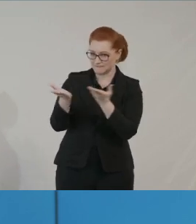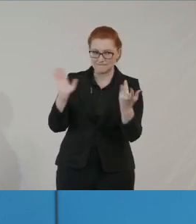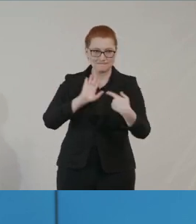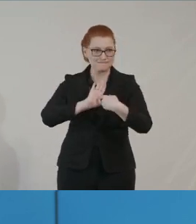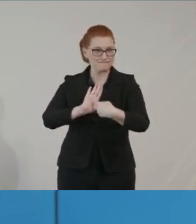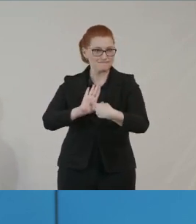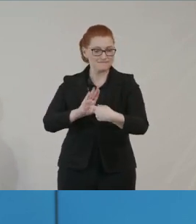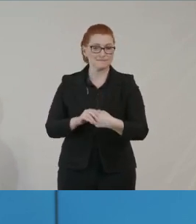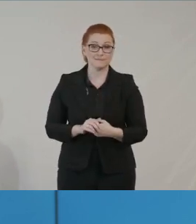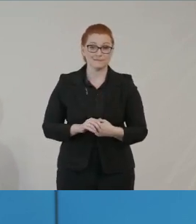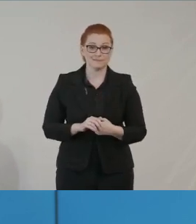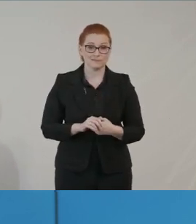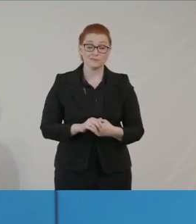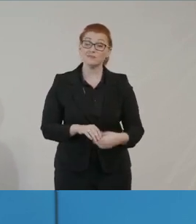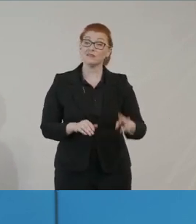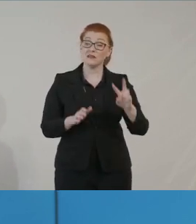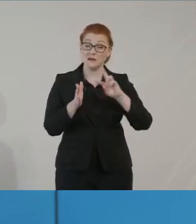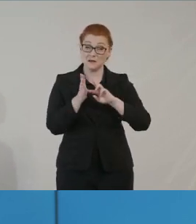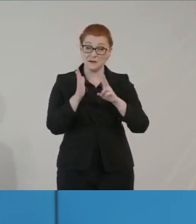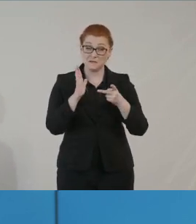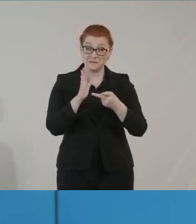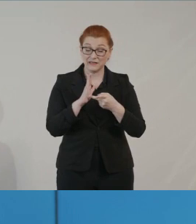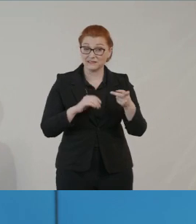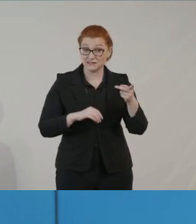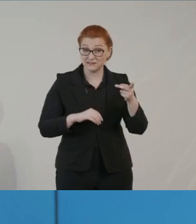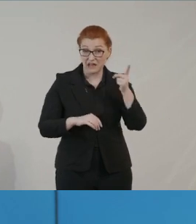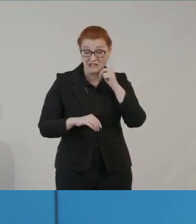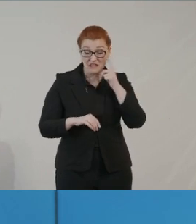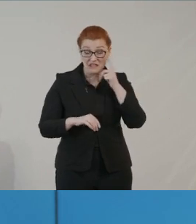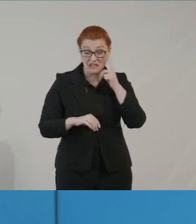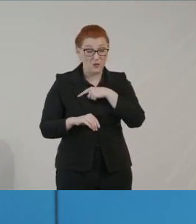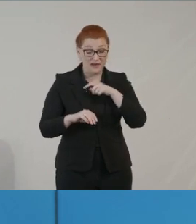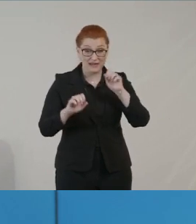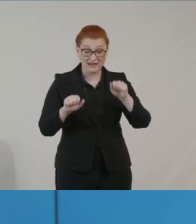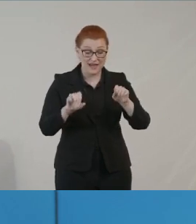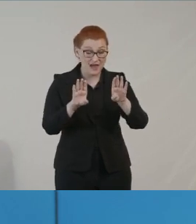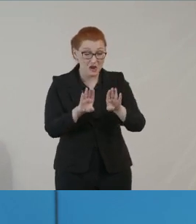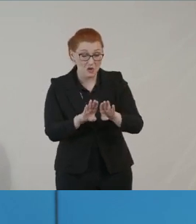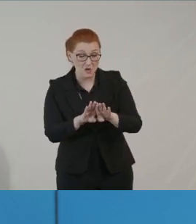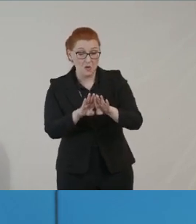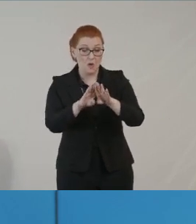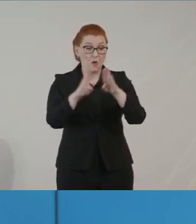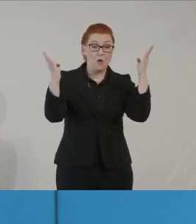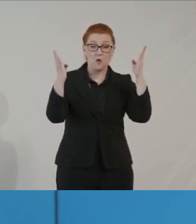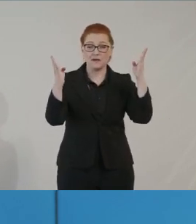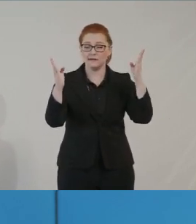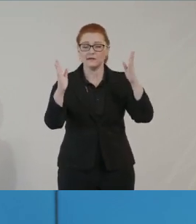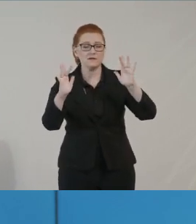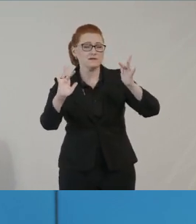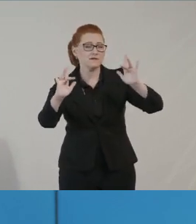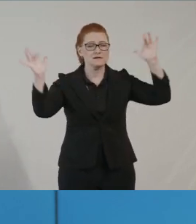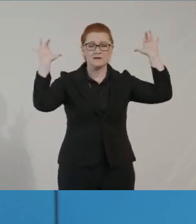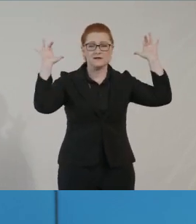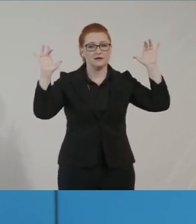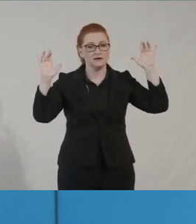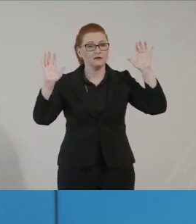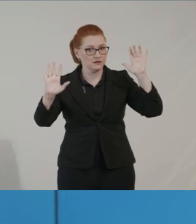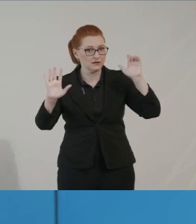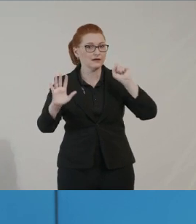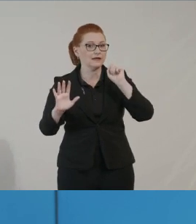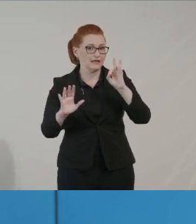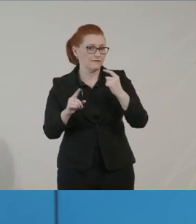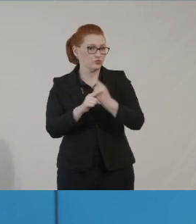where it was, but it can be brighter in Arizona than it has ever been before.